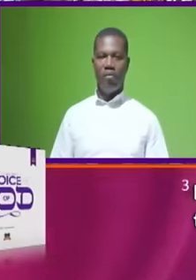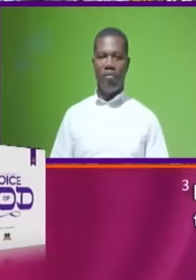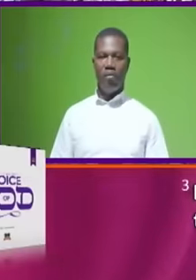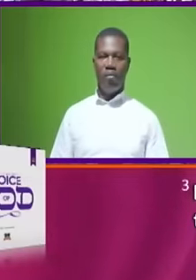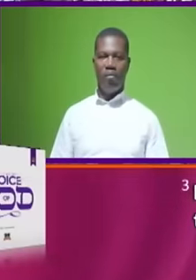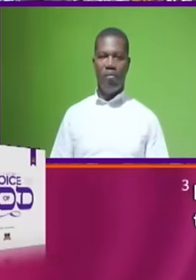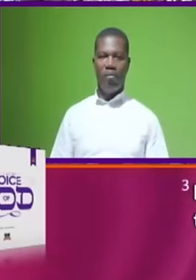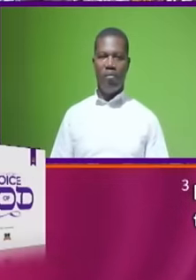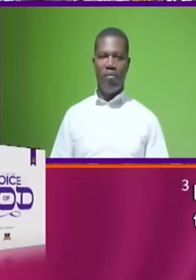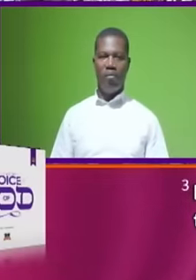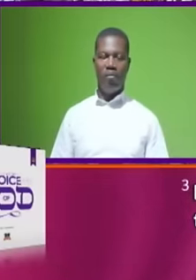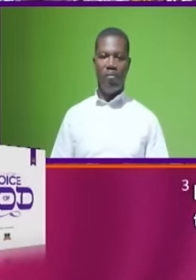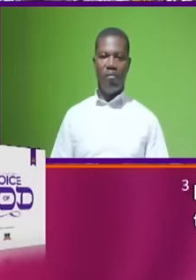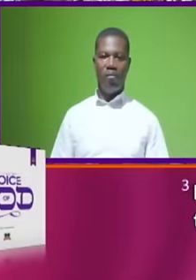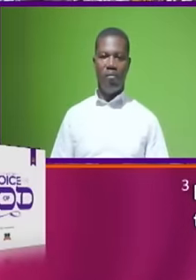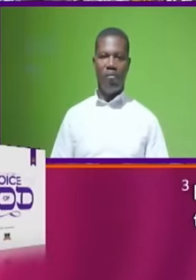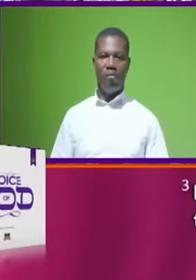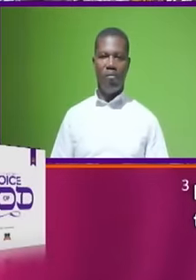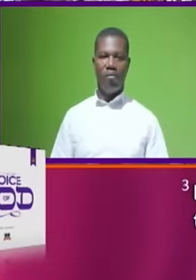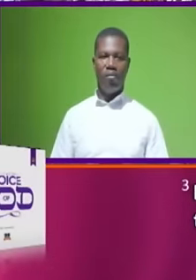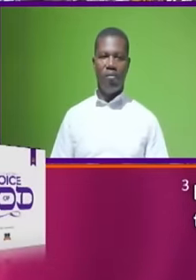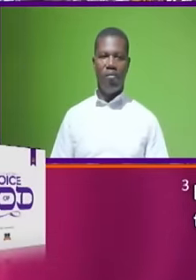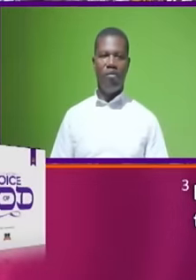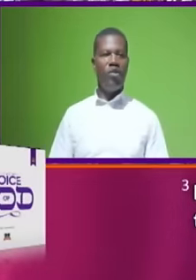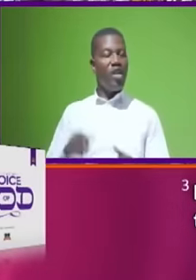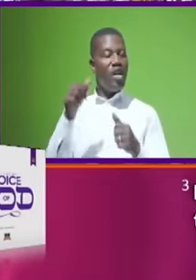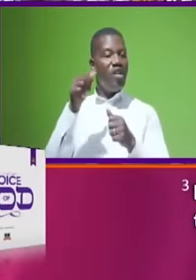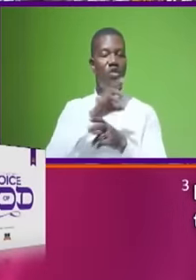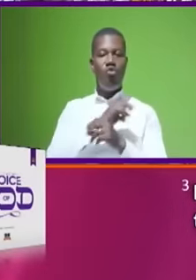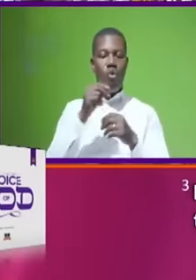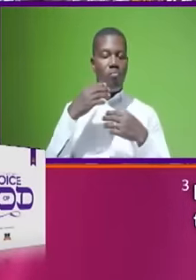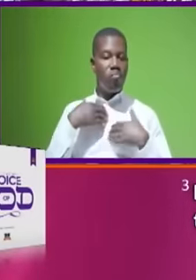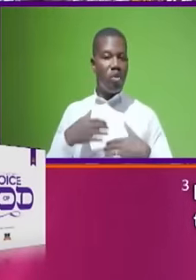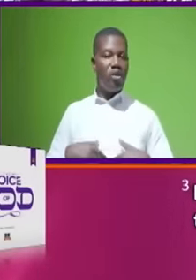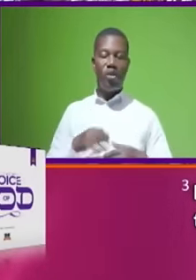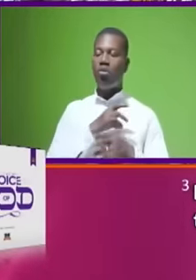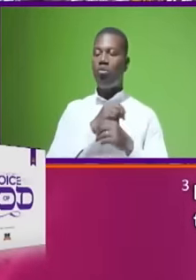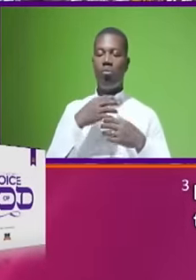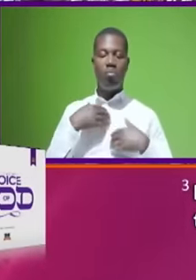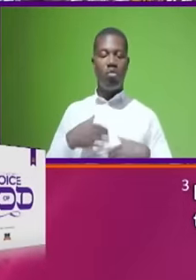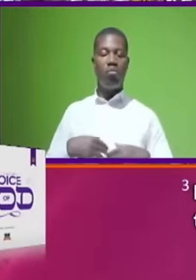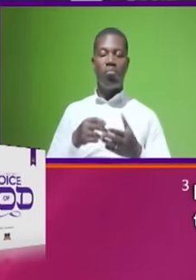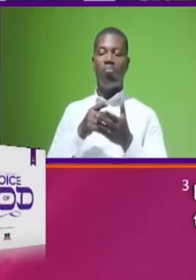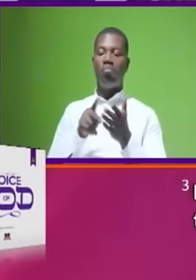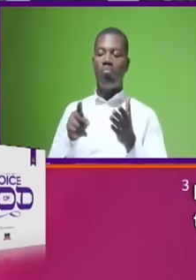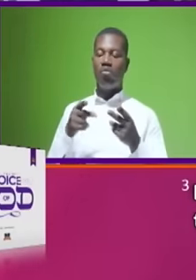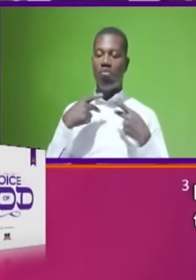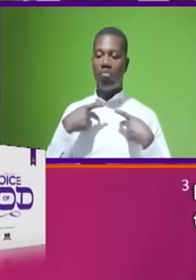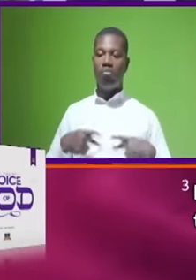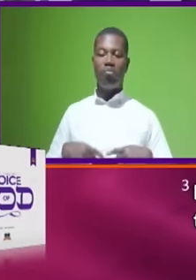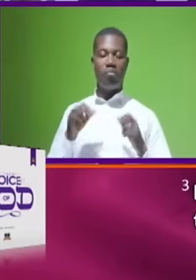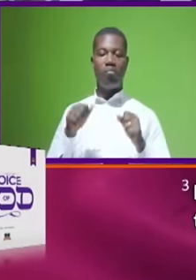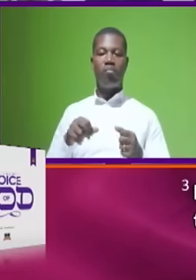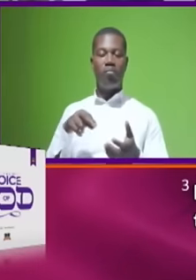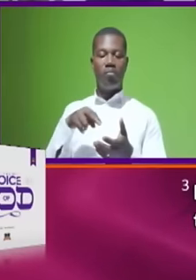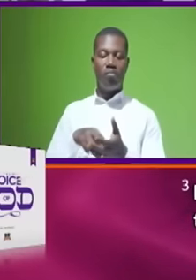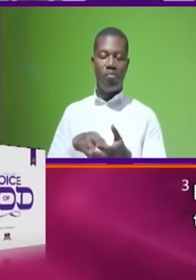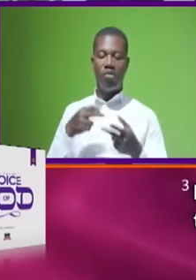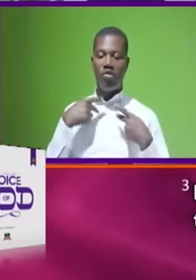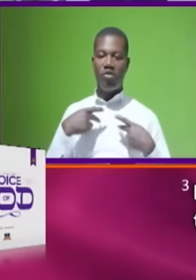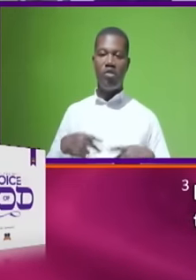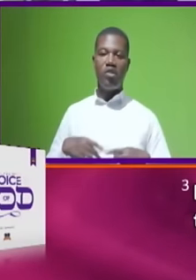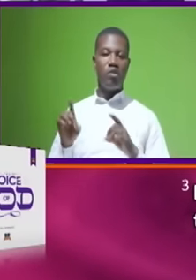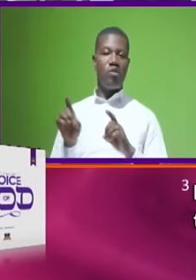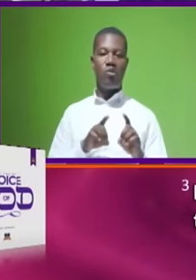way? Honam pia ni ho obi ni wo betuma gina honam aya de me ye ye.